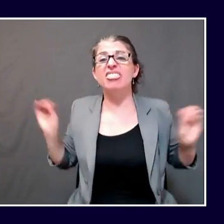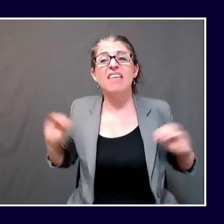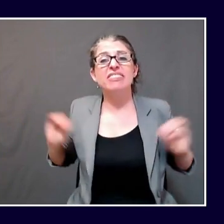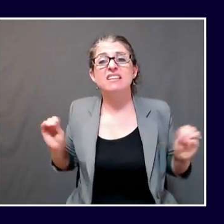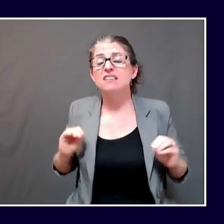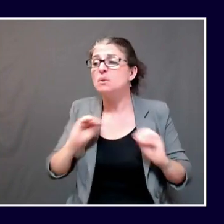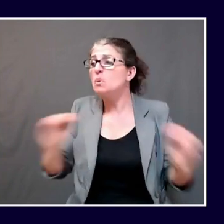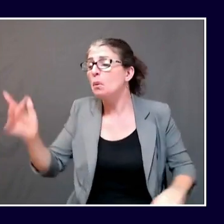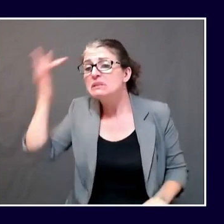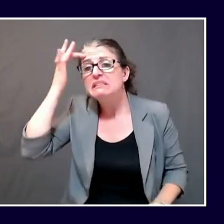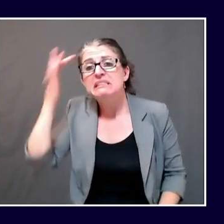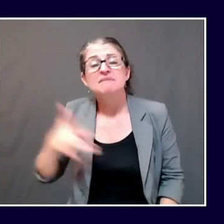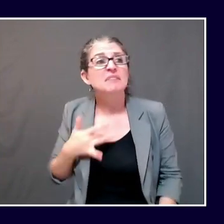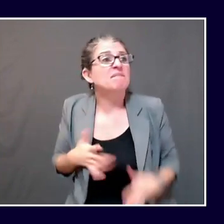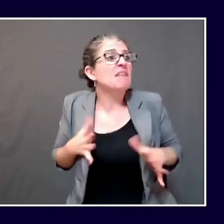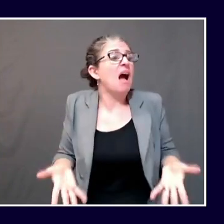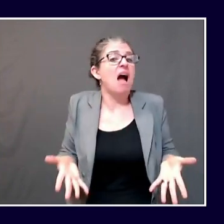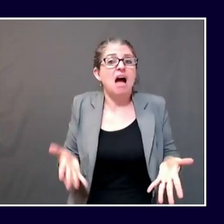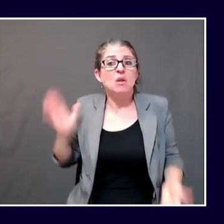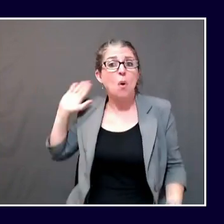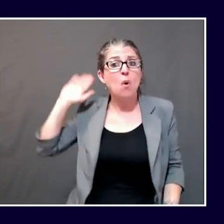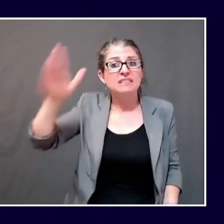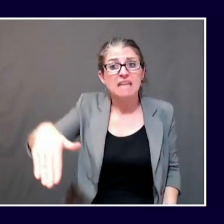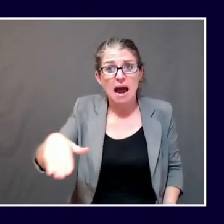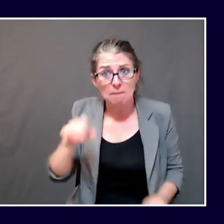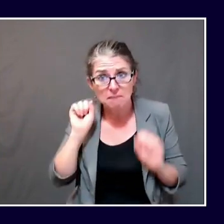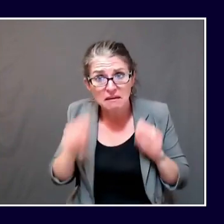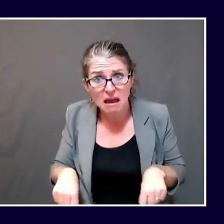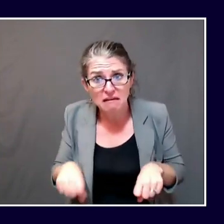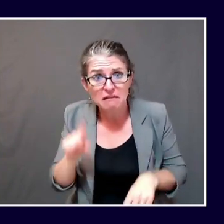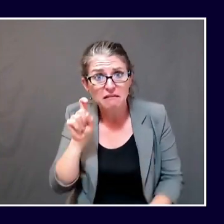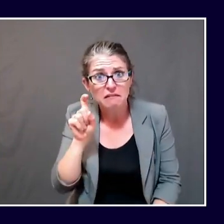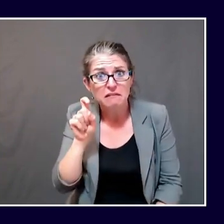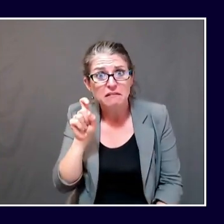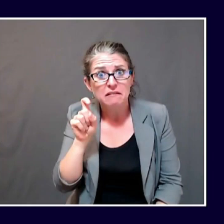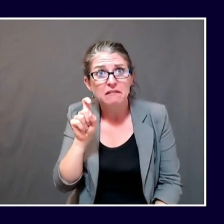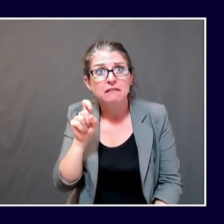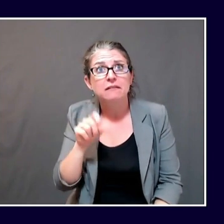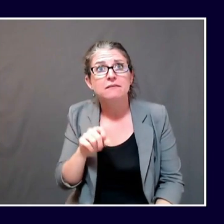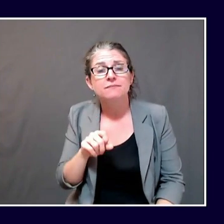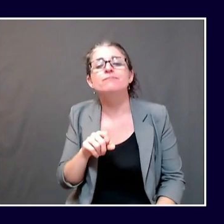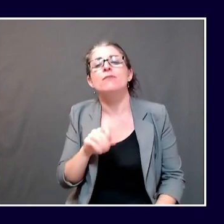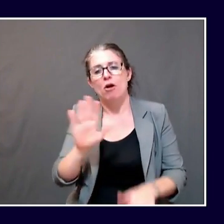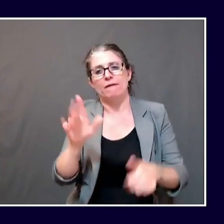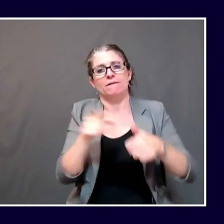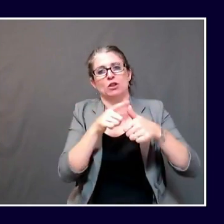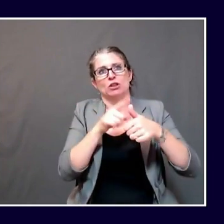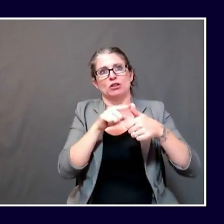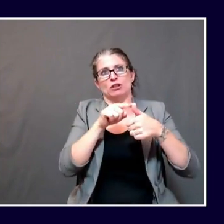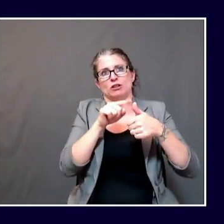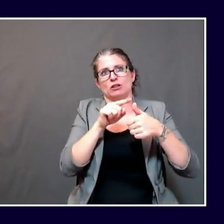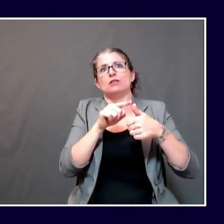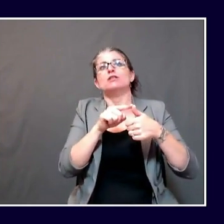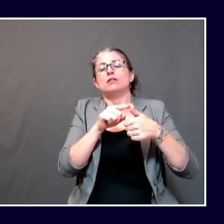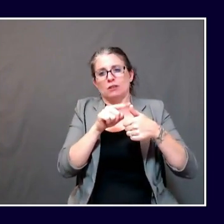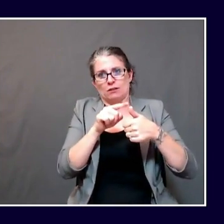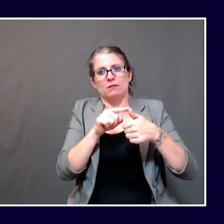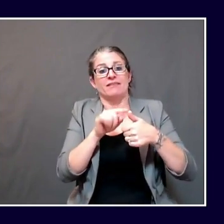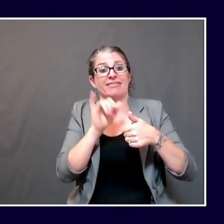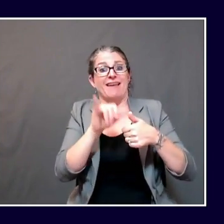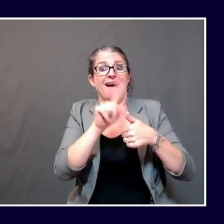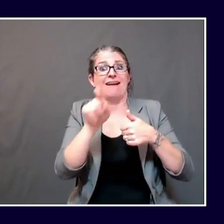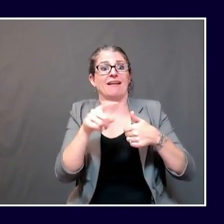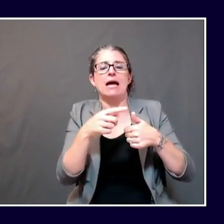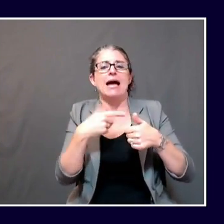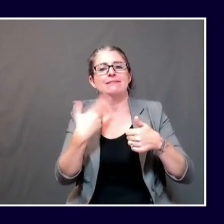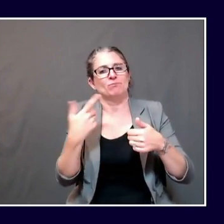case, and after that case has been notified by their health provider of their diagnosis, Maine CDC gives them a ring. We try to do that